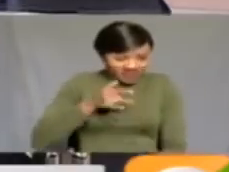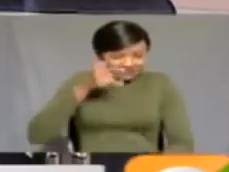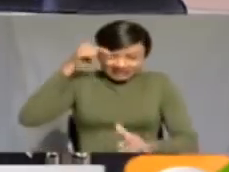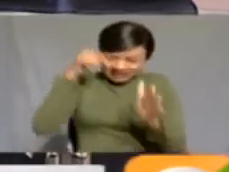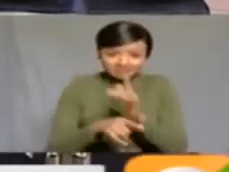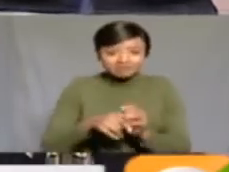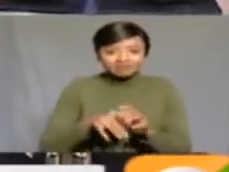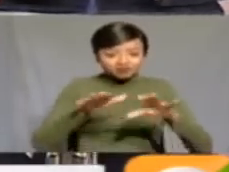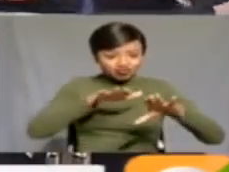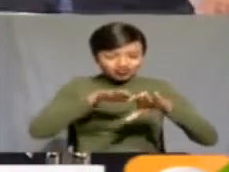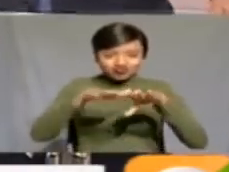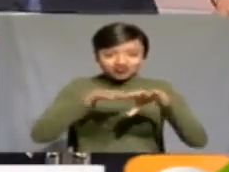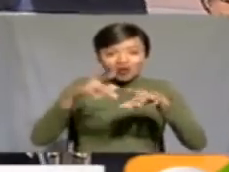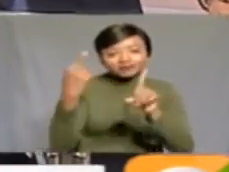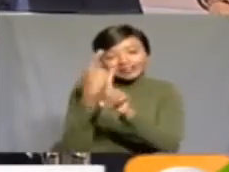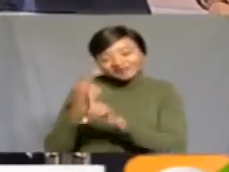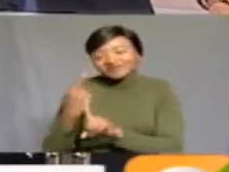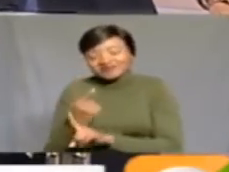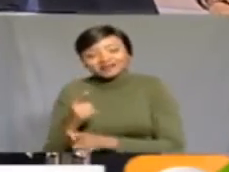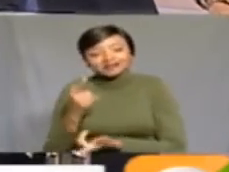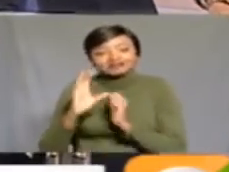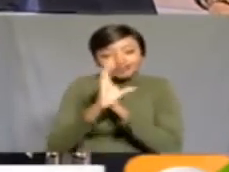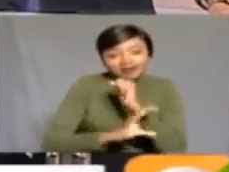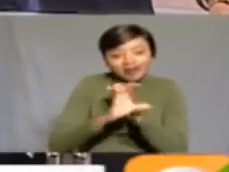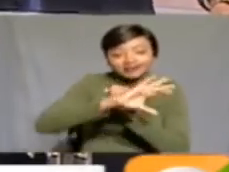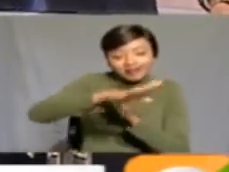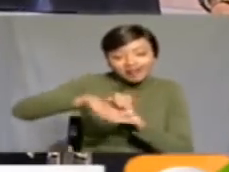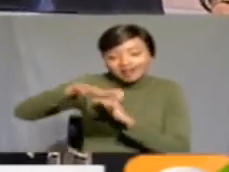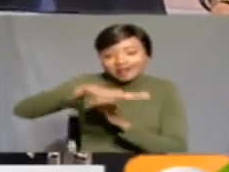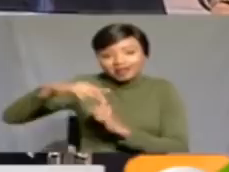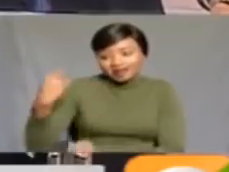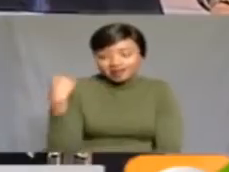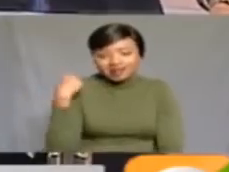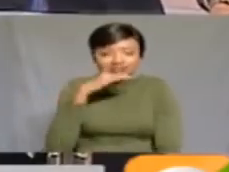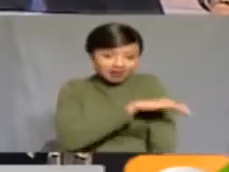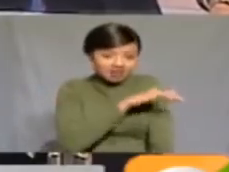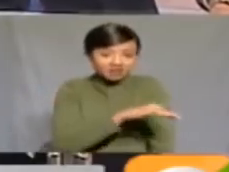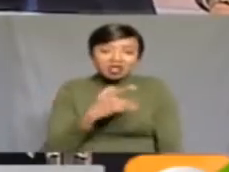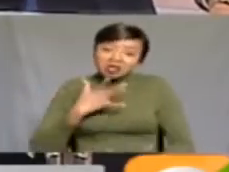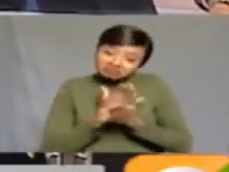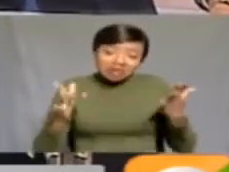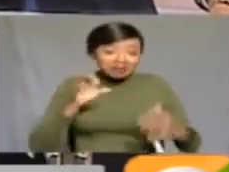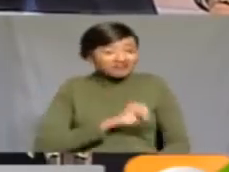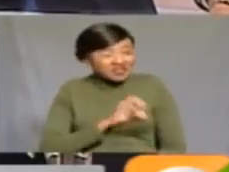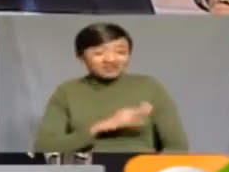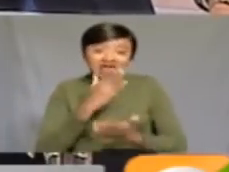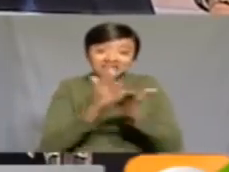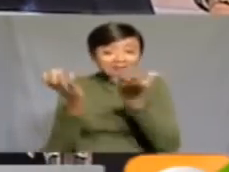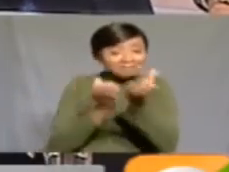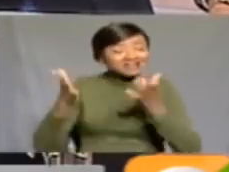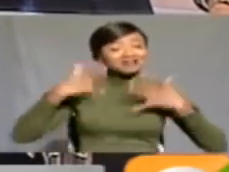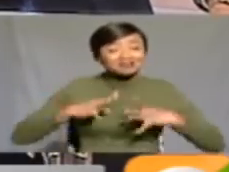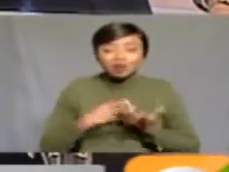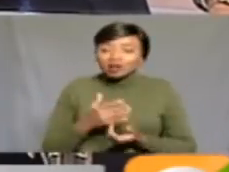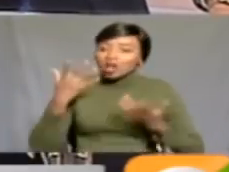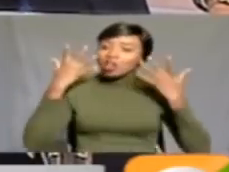Now, the earth tremors experienced in various parts of the country on Sunday night or Sunday evening left many in fear. Some business persons left counting